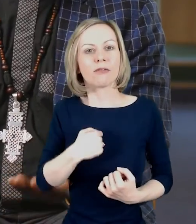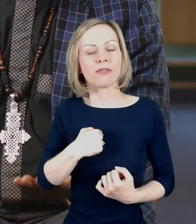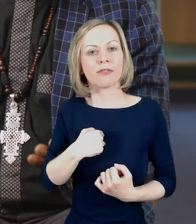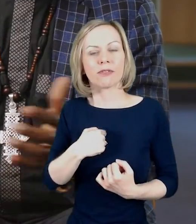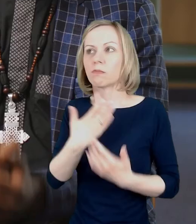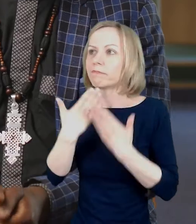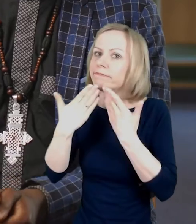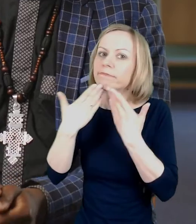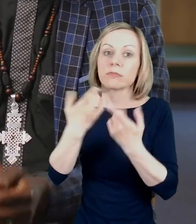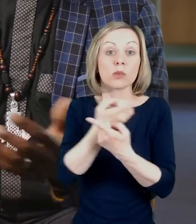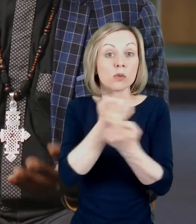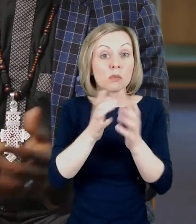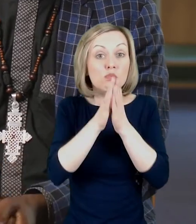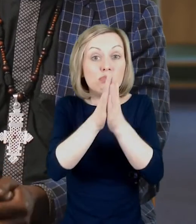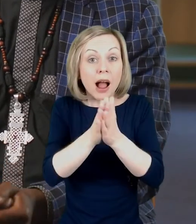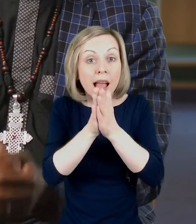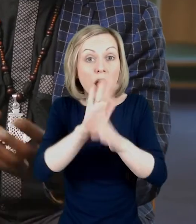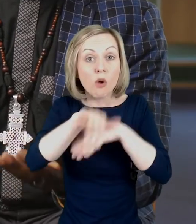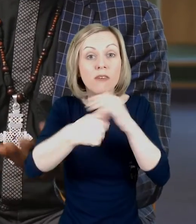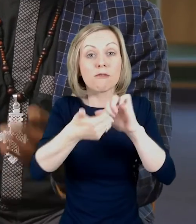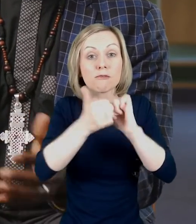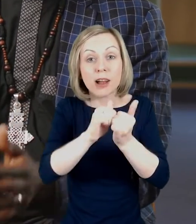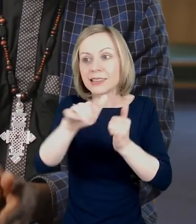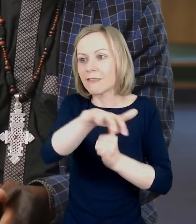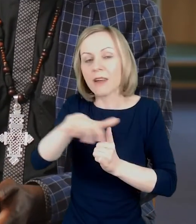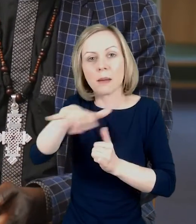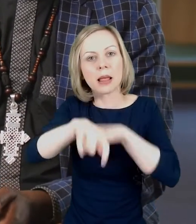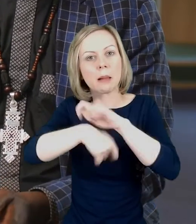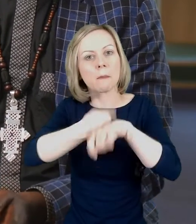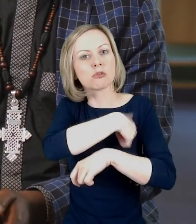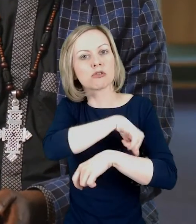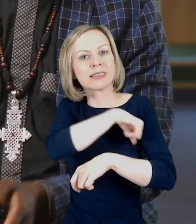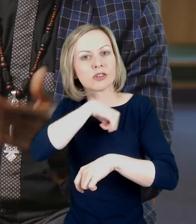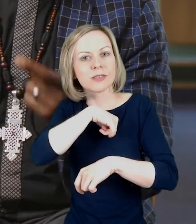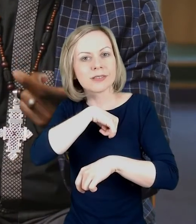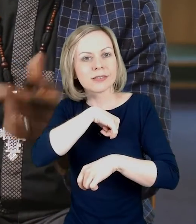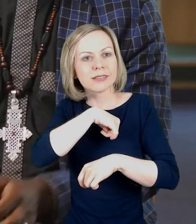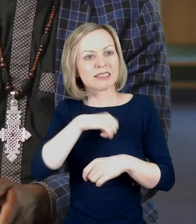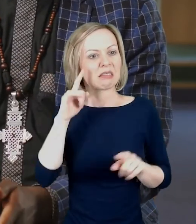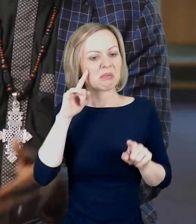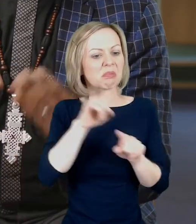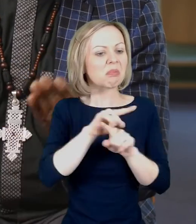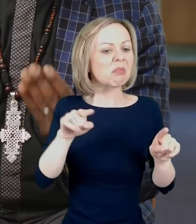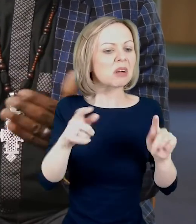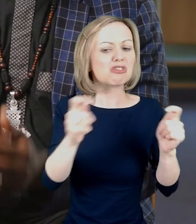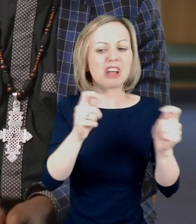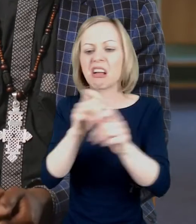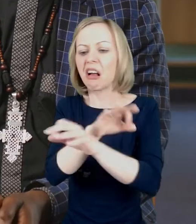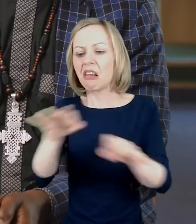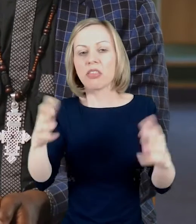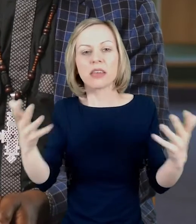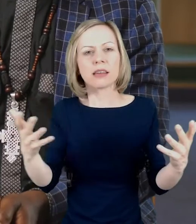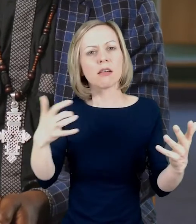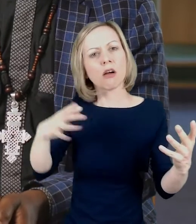their friends, their relatives to come to faith and don't see any change, I remember something that I heard. I can't remember who said